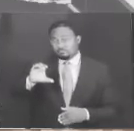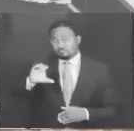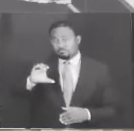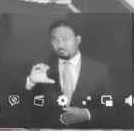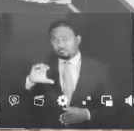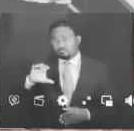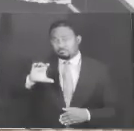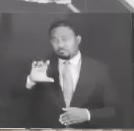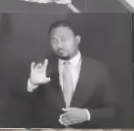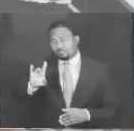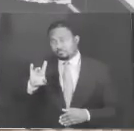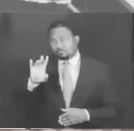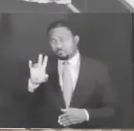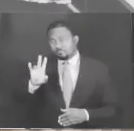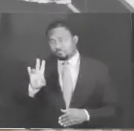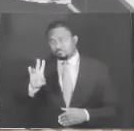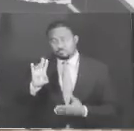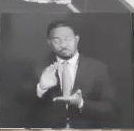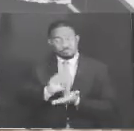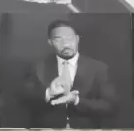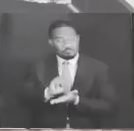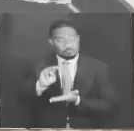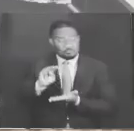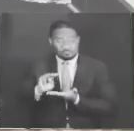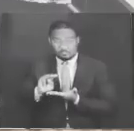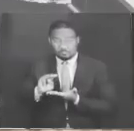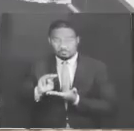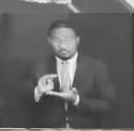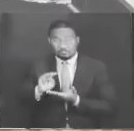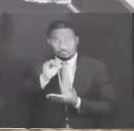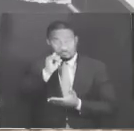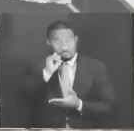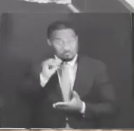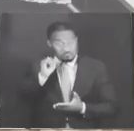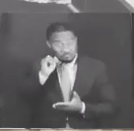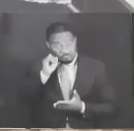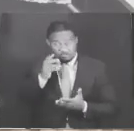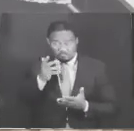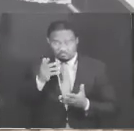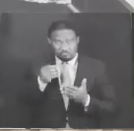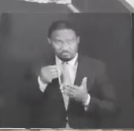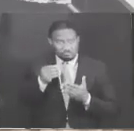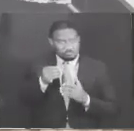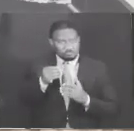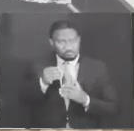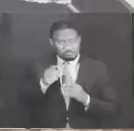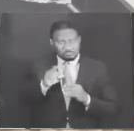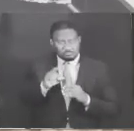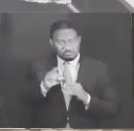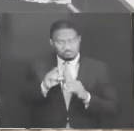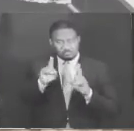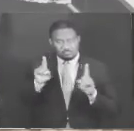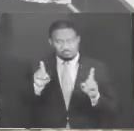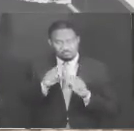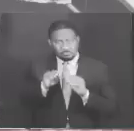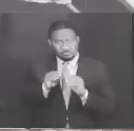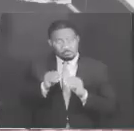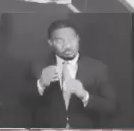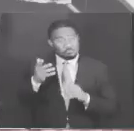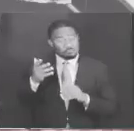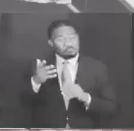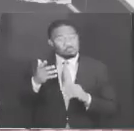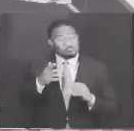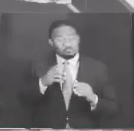987 million. Mr. Speaker, as at yesterday, the district assemblies has received, and we